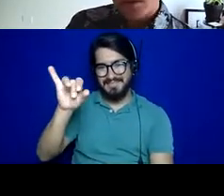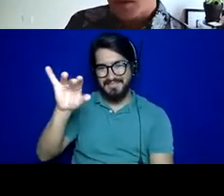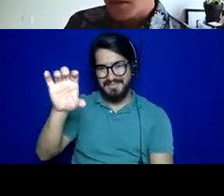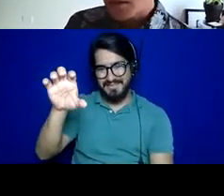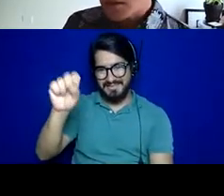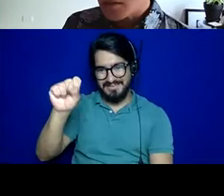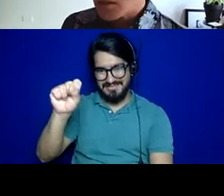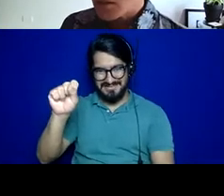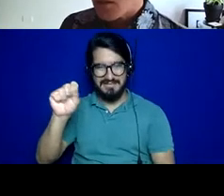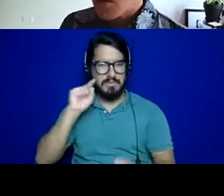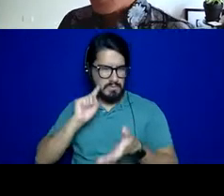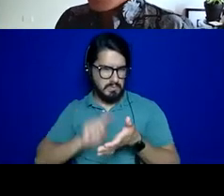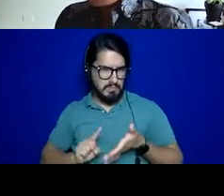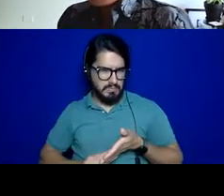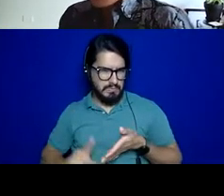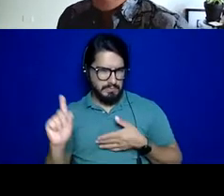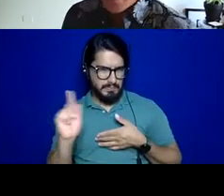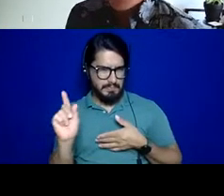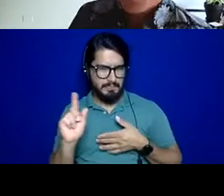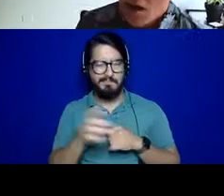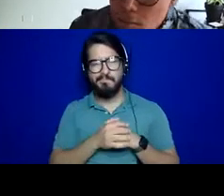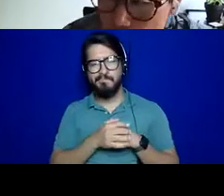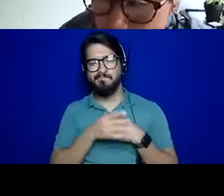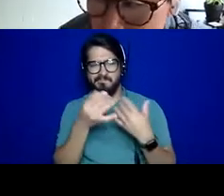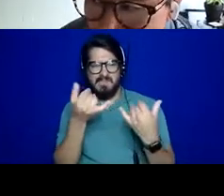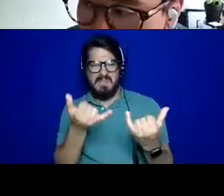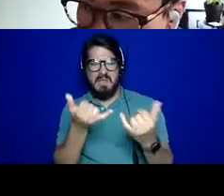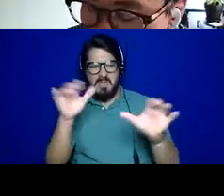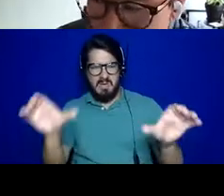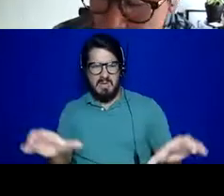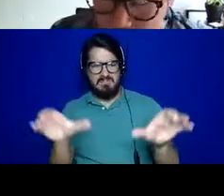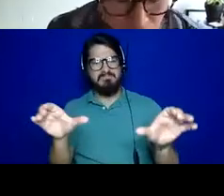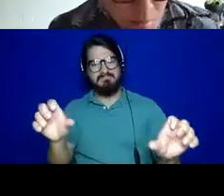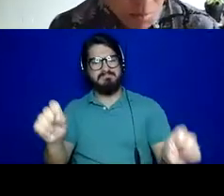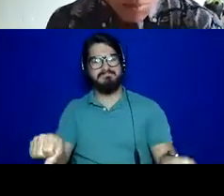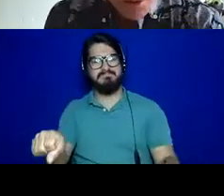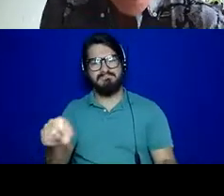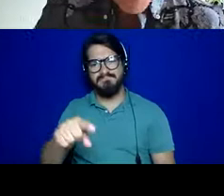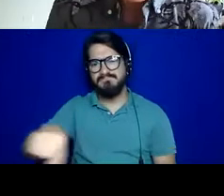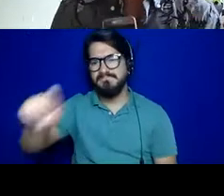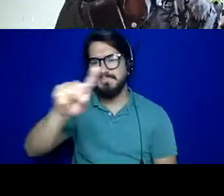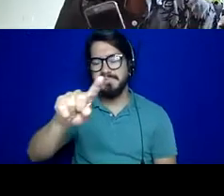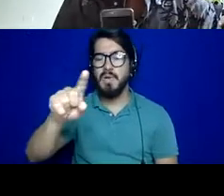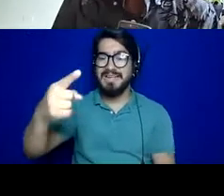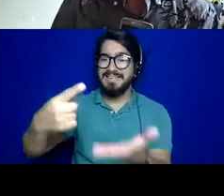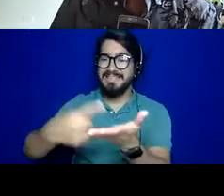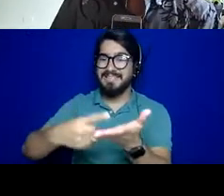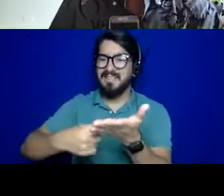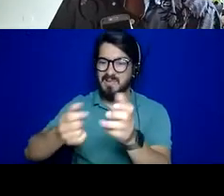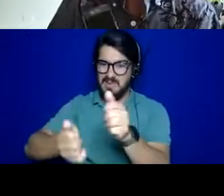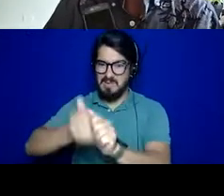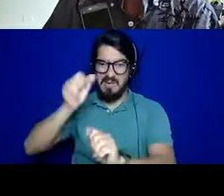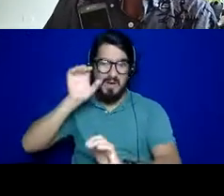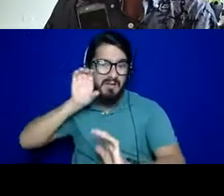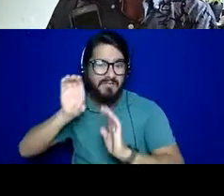stored. So we'll do that now. We've been talking mostly about photos and videos